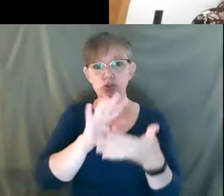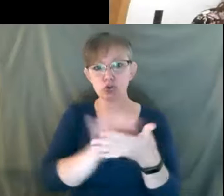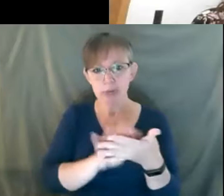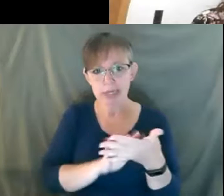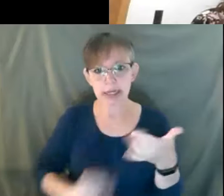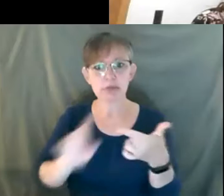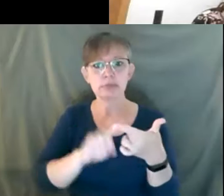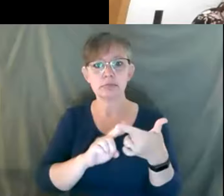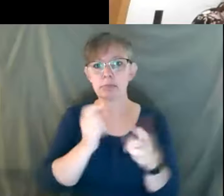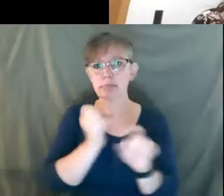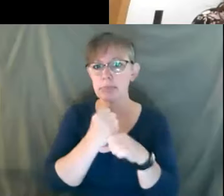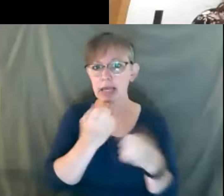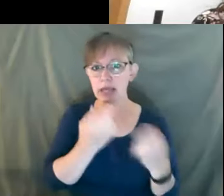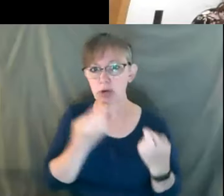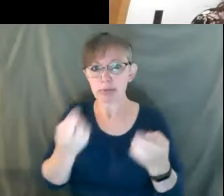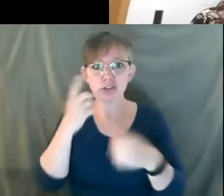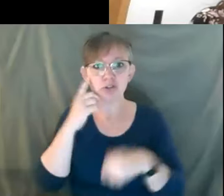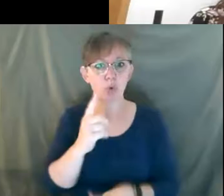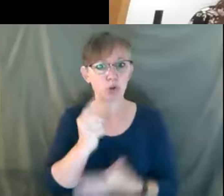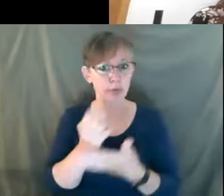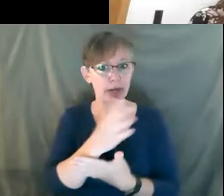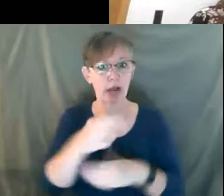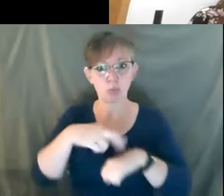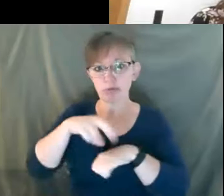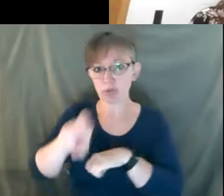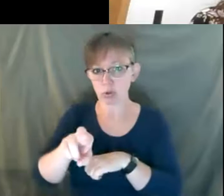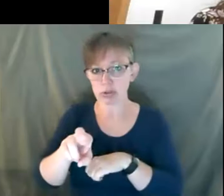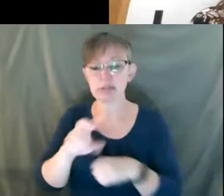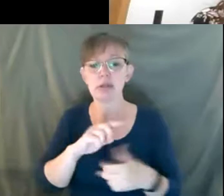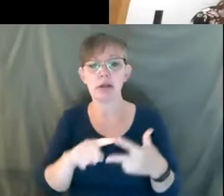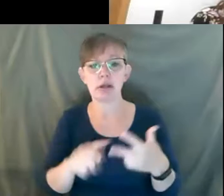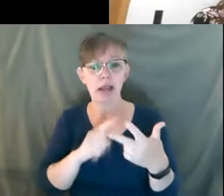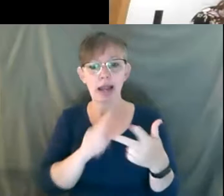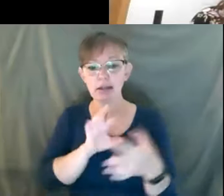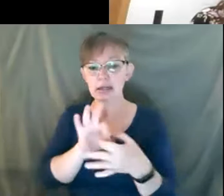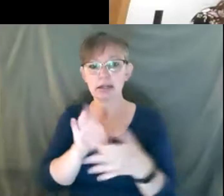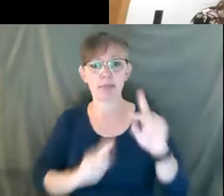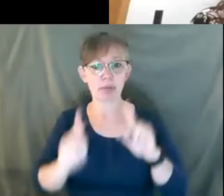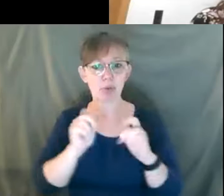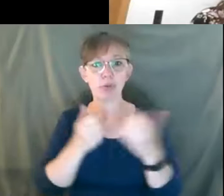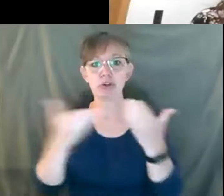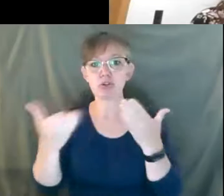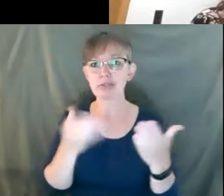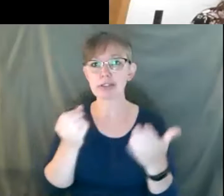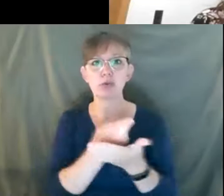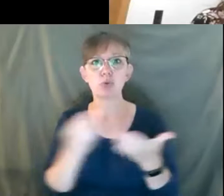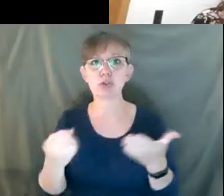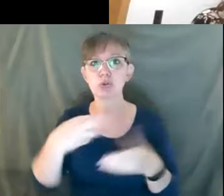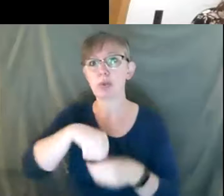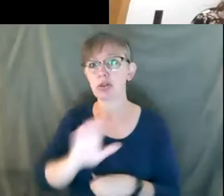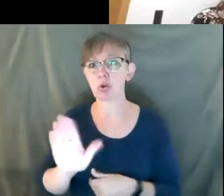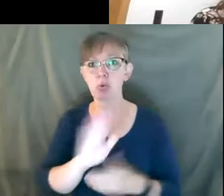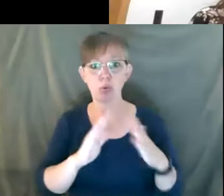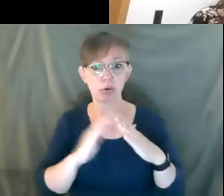making treatment recommendations and referrals, and connecting individuals with services and resources within their own